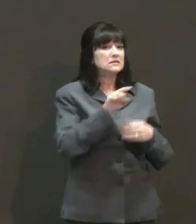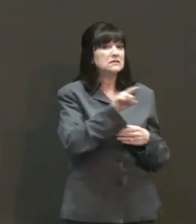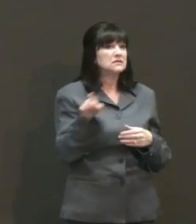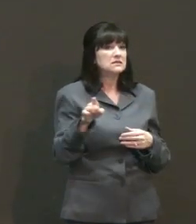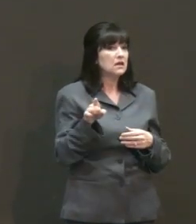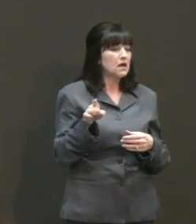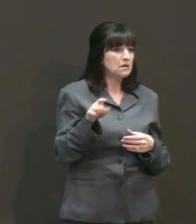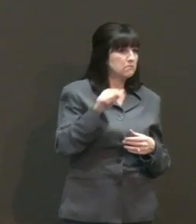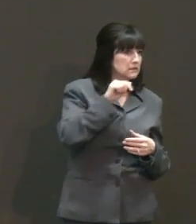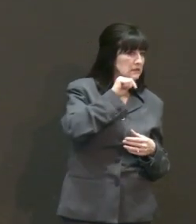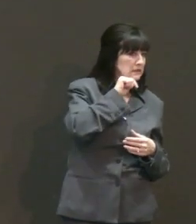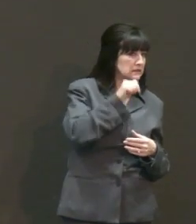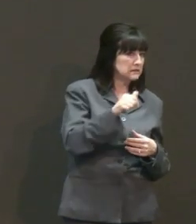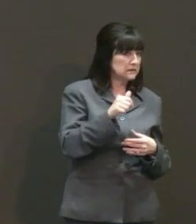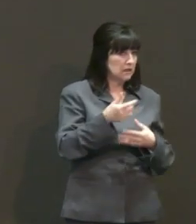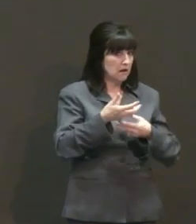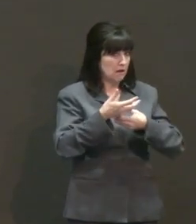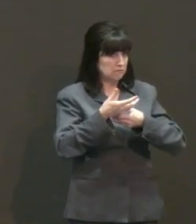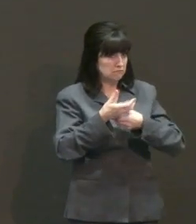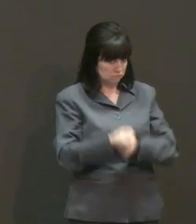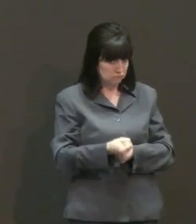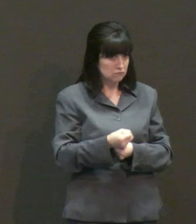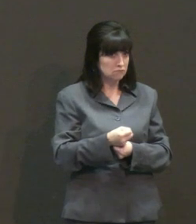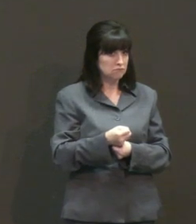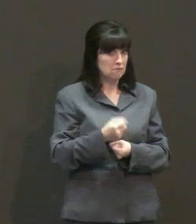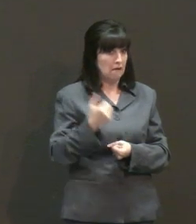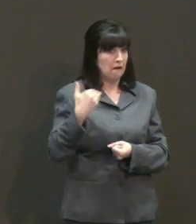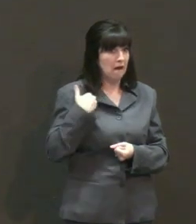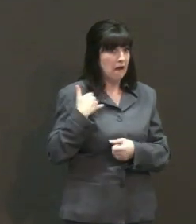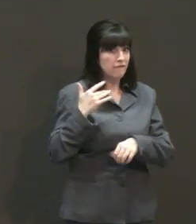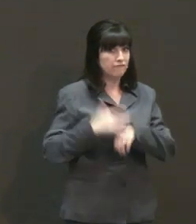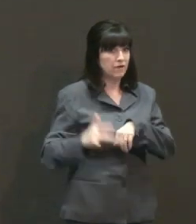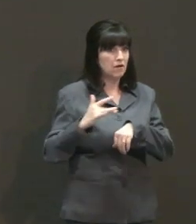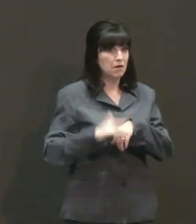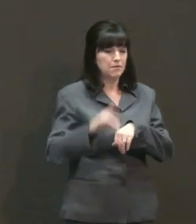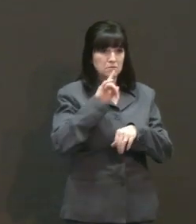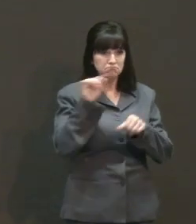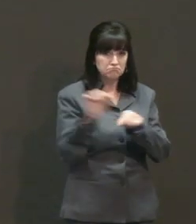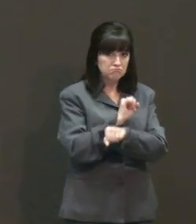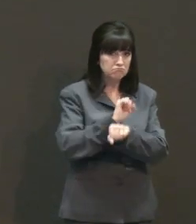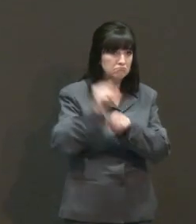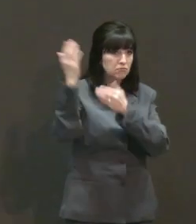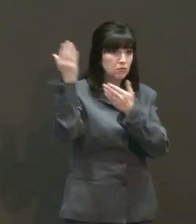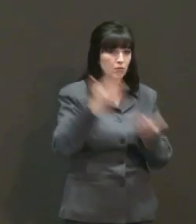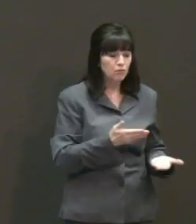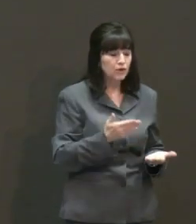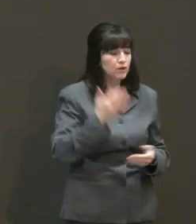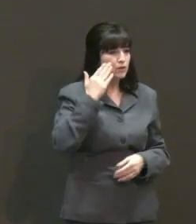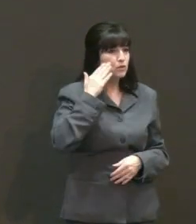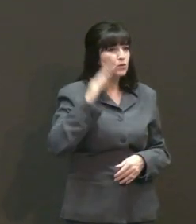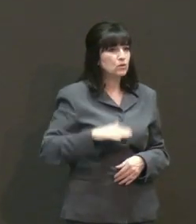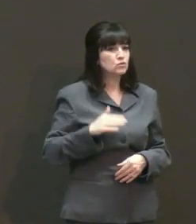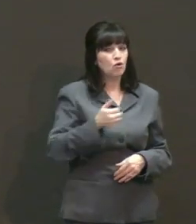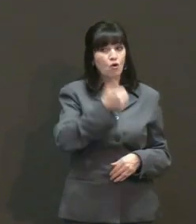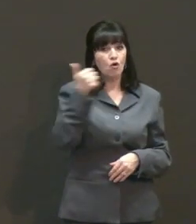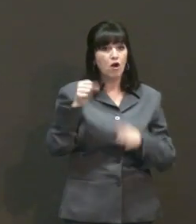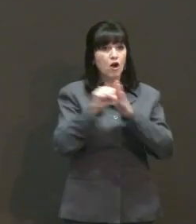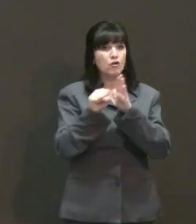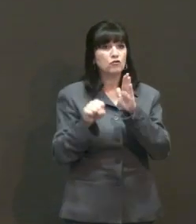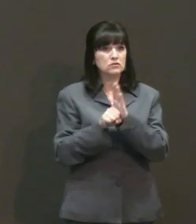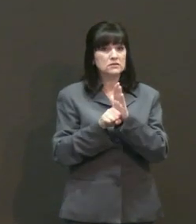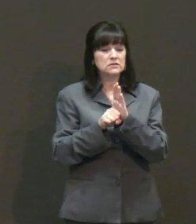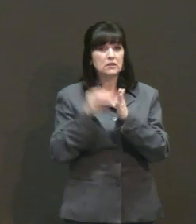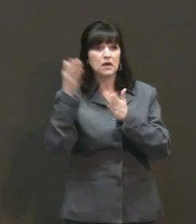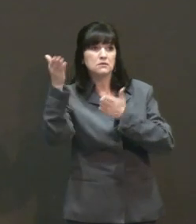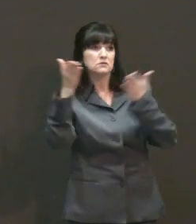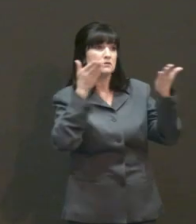going to be delivered. So everybody's asking for the same stuff right now. We know that there's been bidding wars at some level, so somebody says we'll